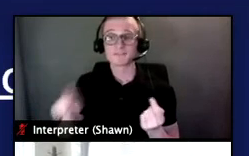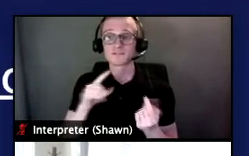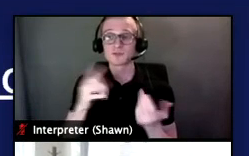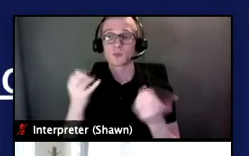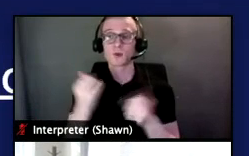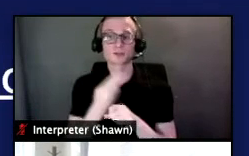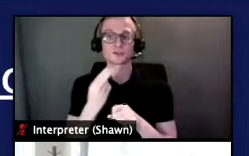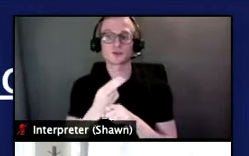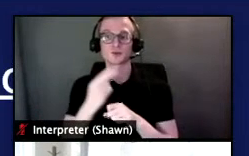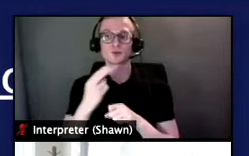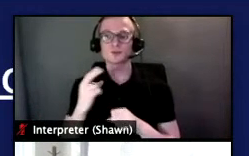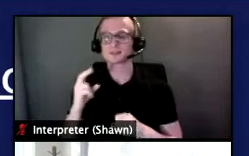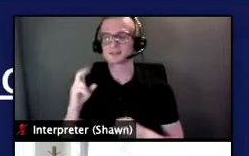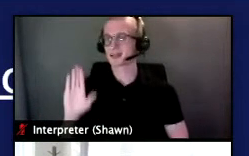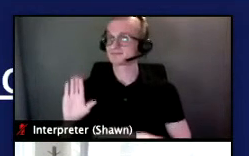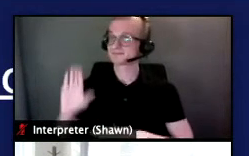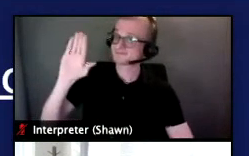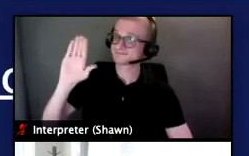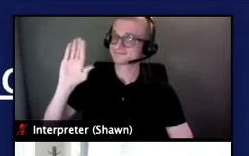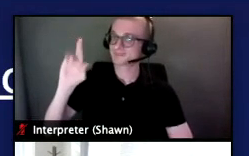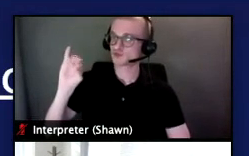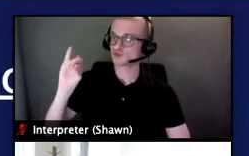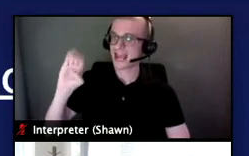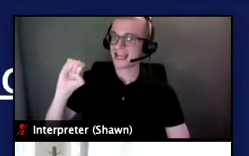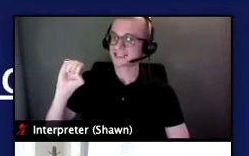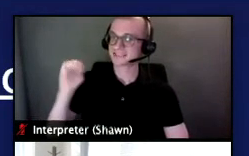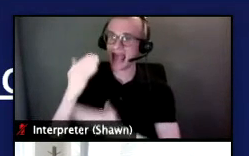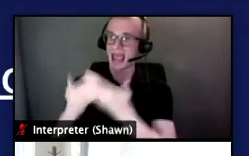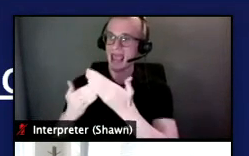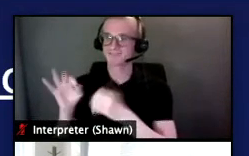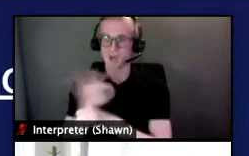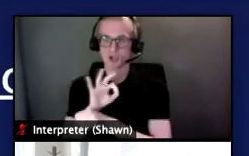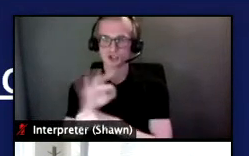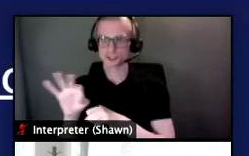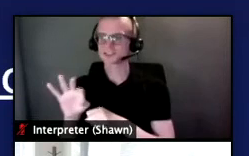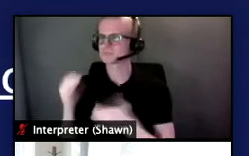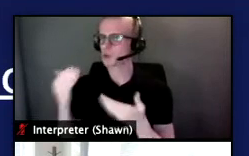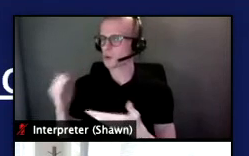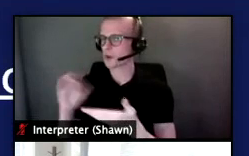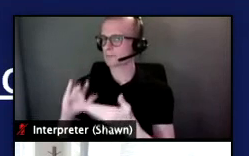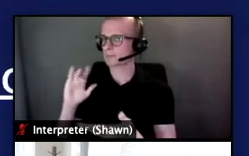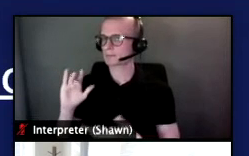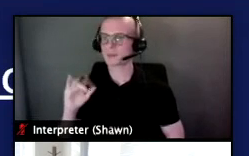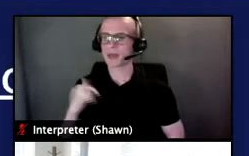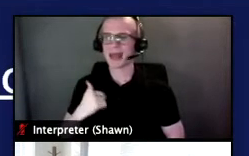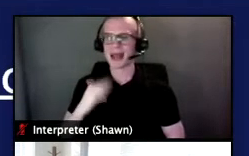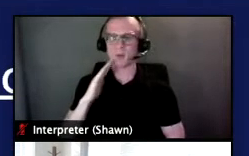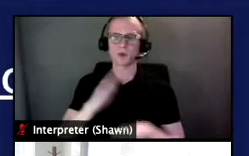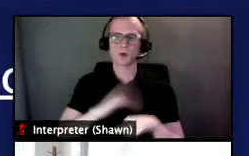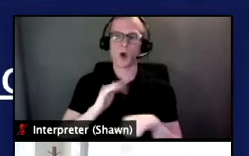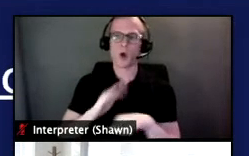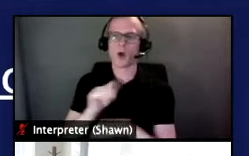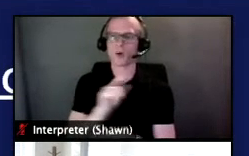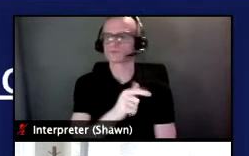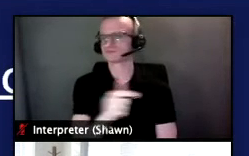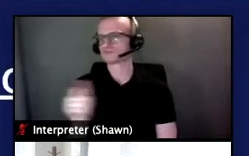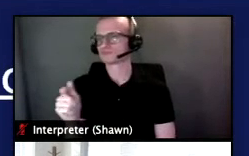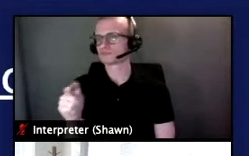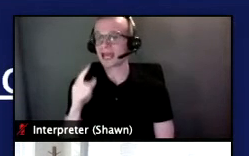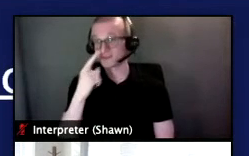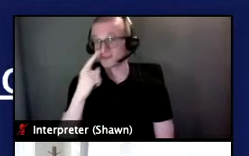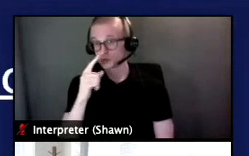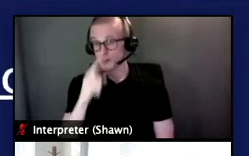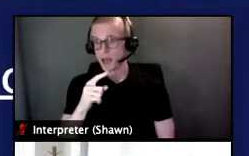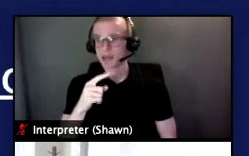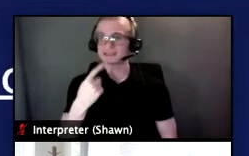hand function, we'll go ahead and I will call on you. And if you could say your outlet as well as